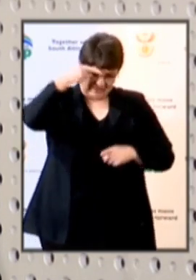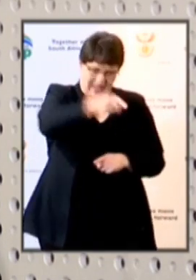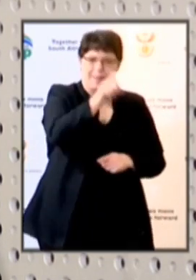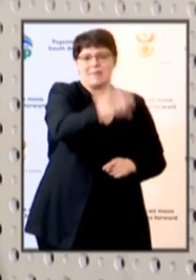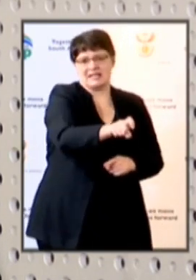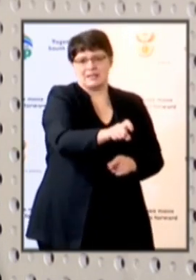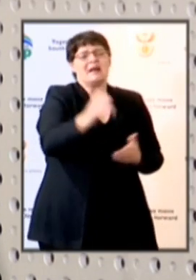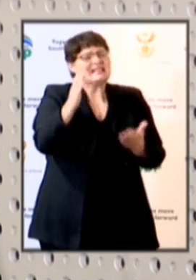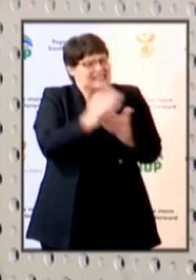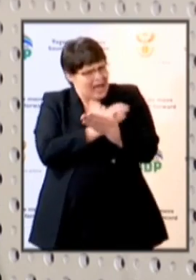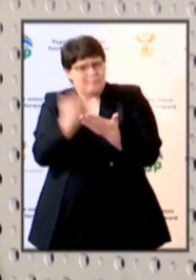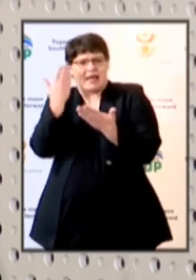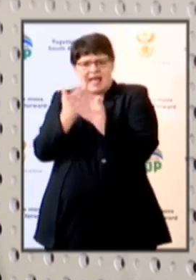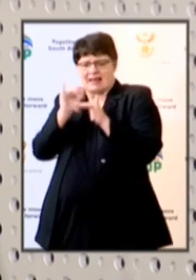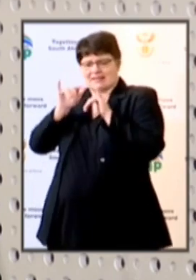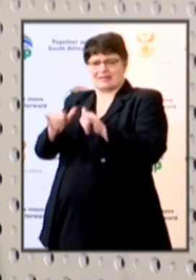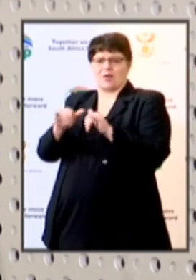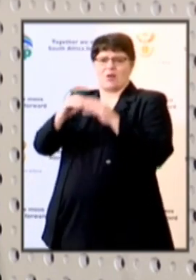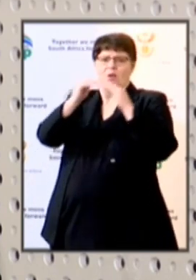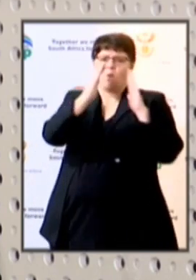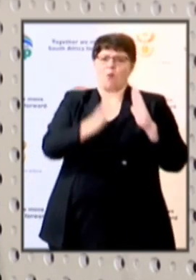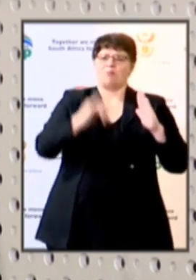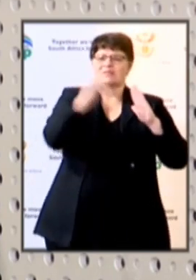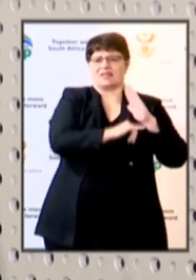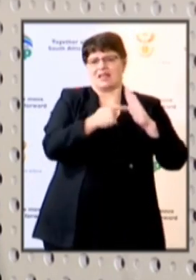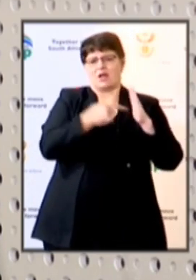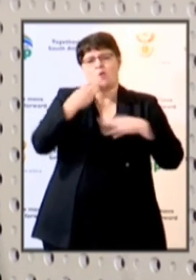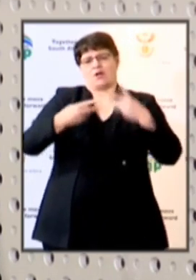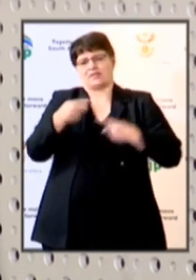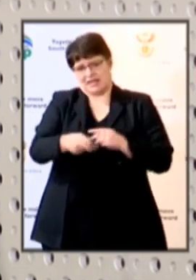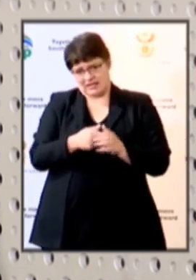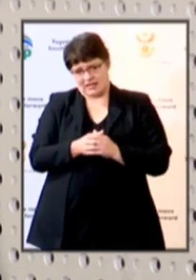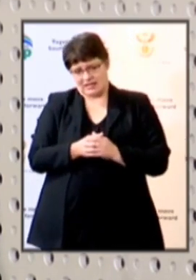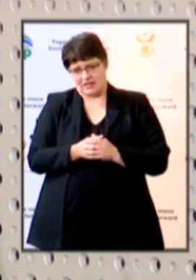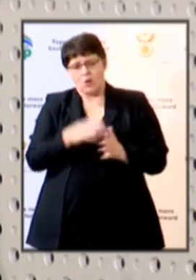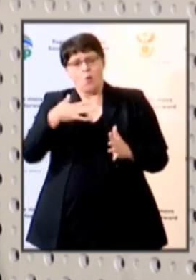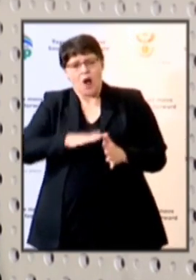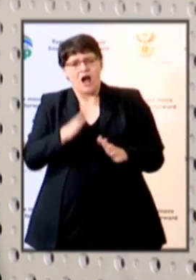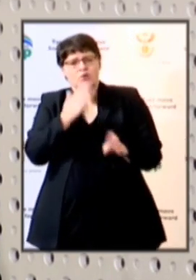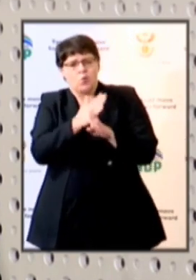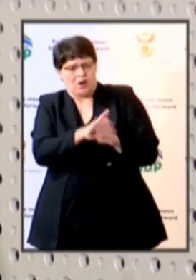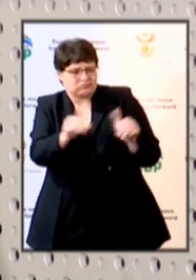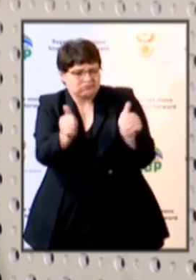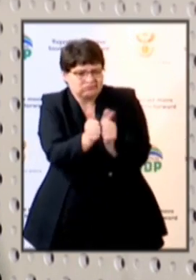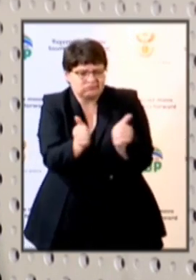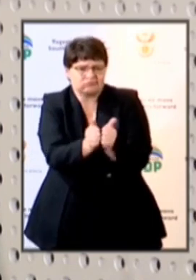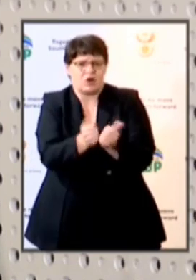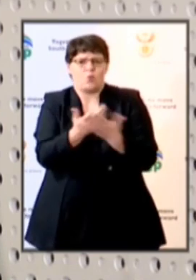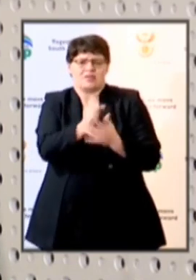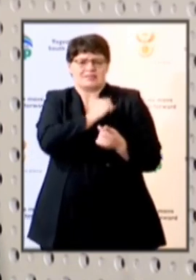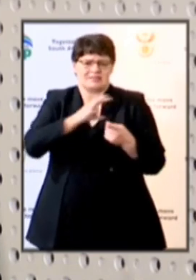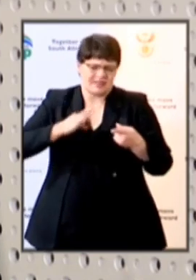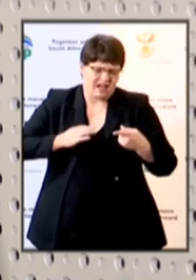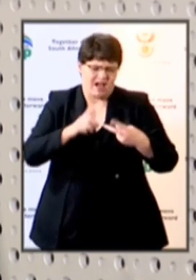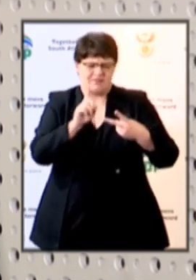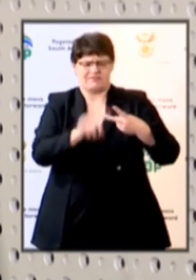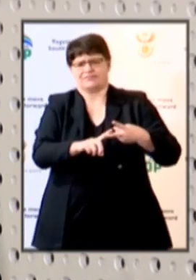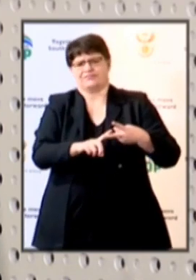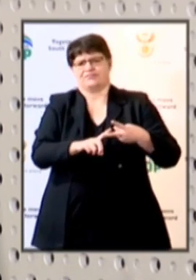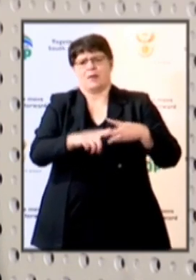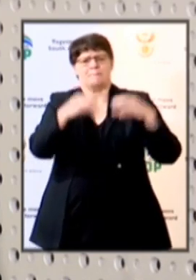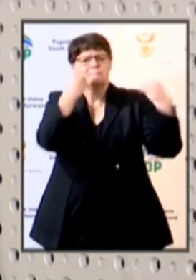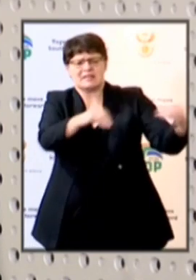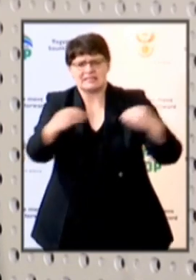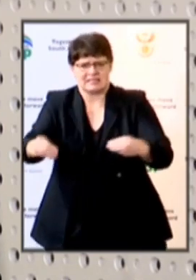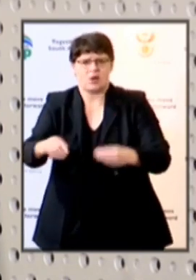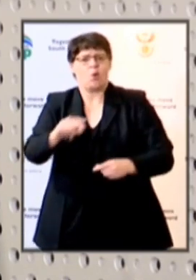work together as in partnership with workers, with firms, with everybody really, to get a level